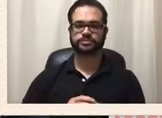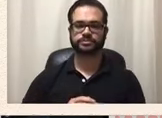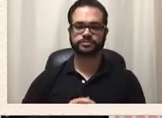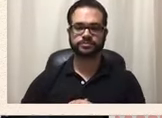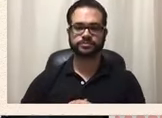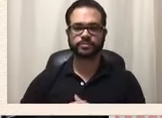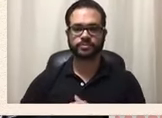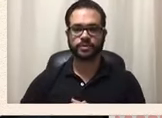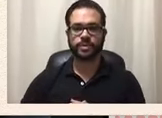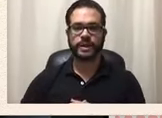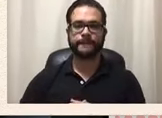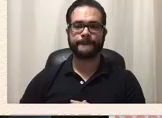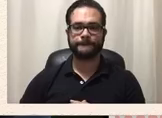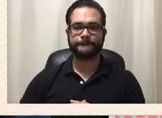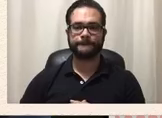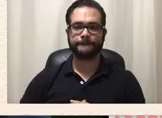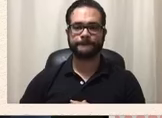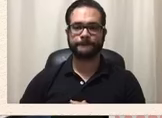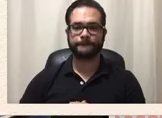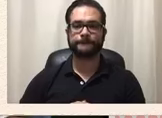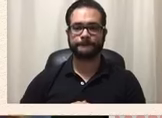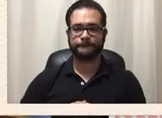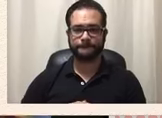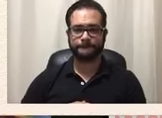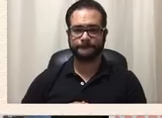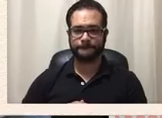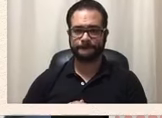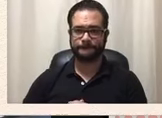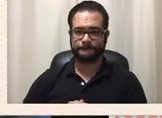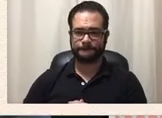the COVID-19. Yes, that's right.